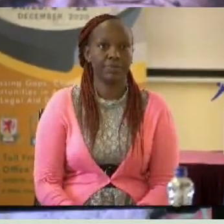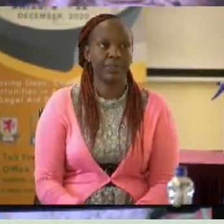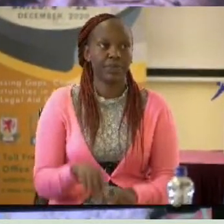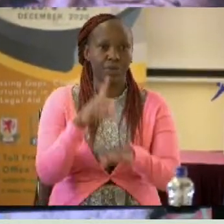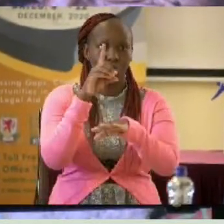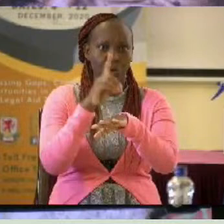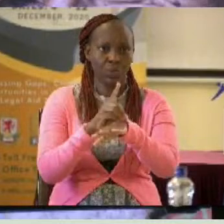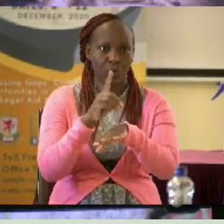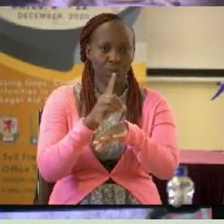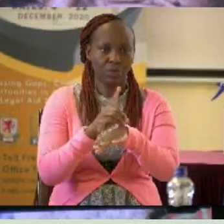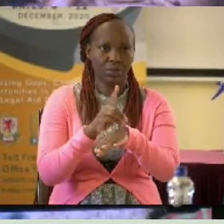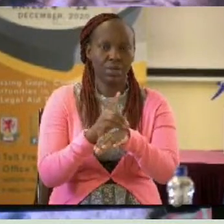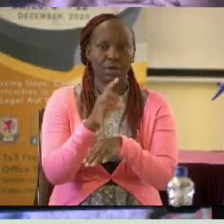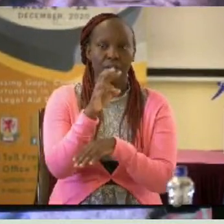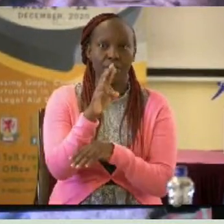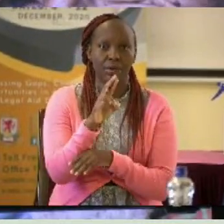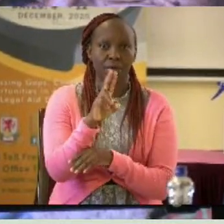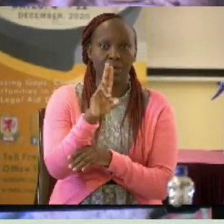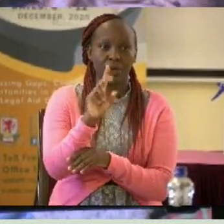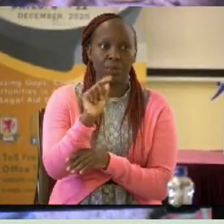Dr. Ruth Aura,